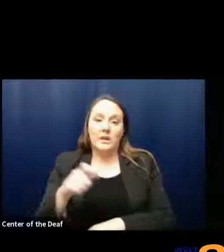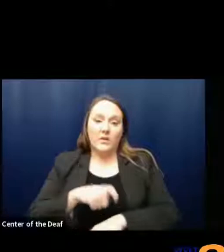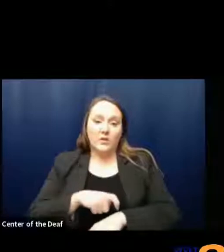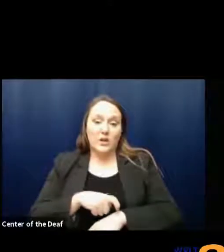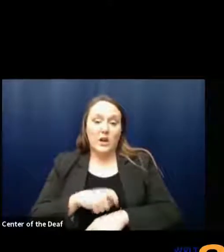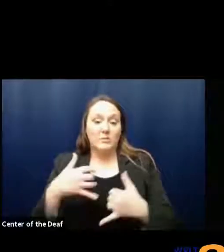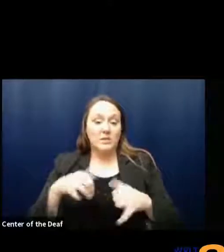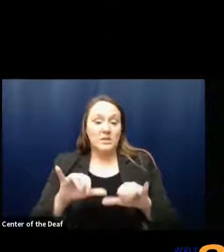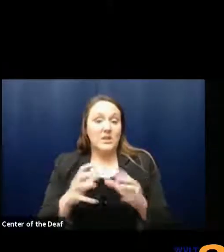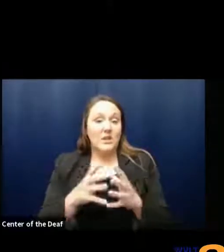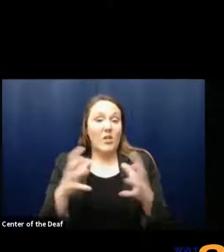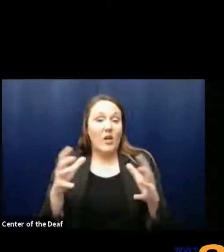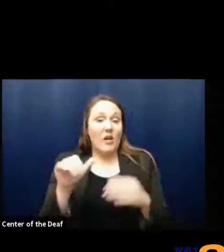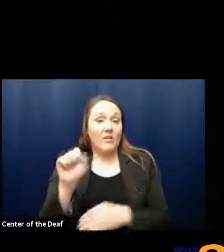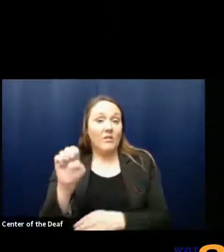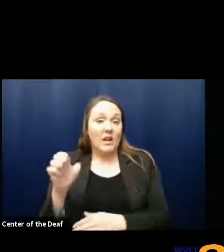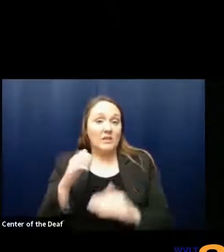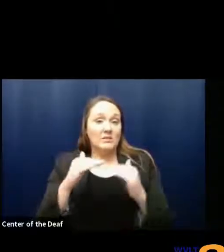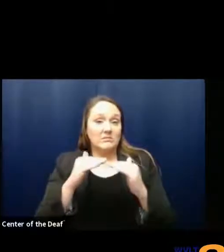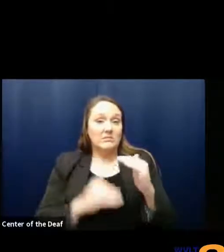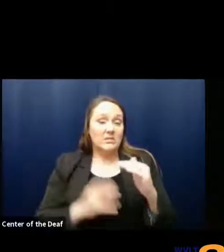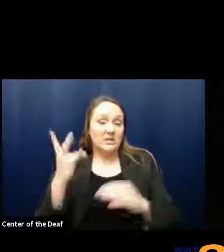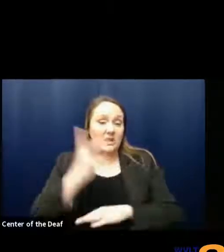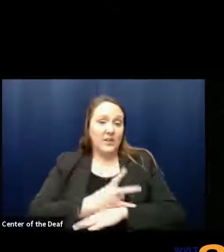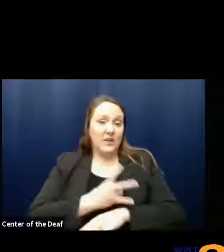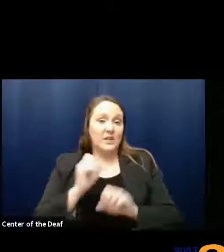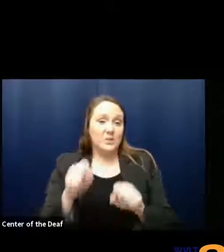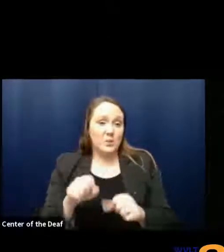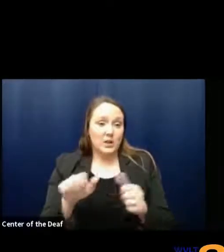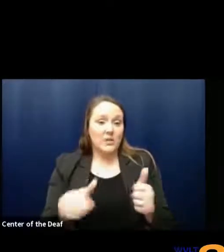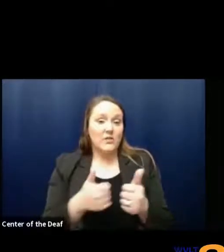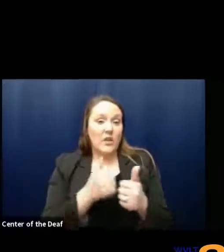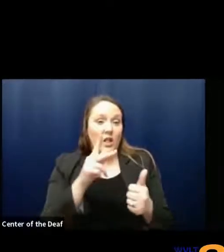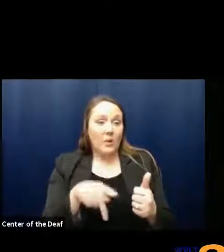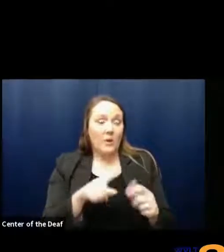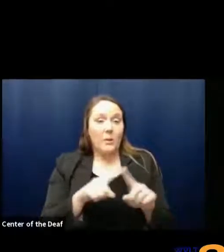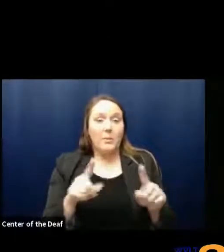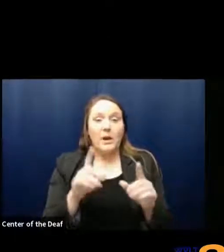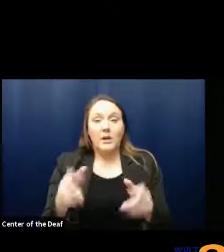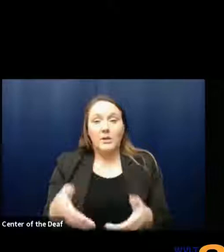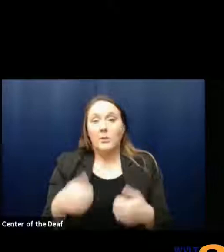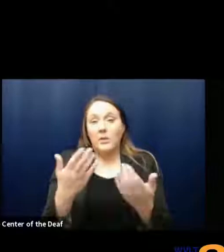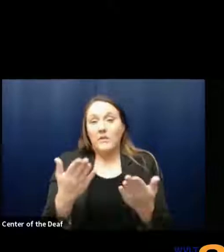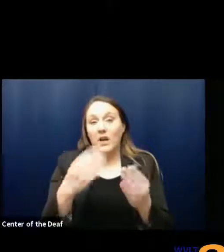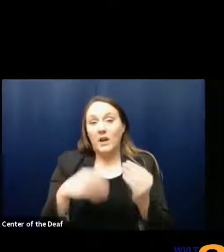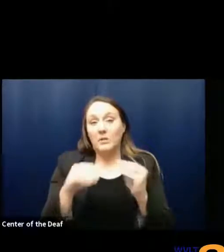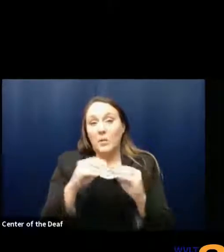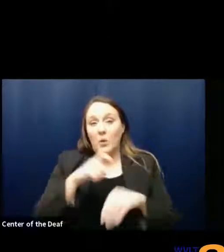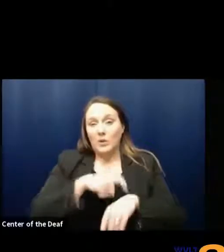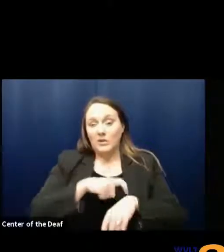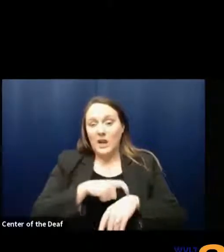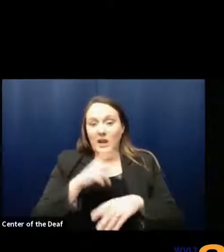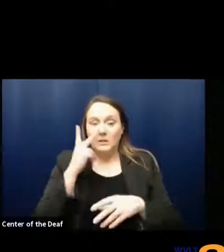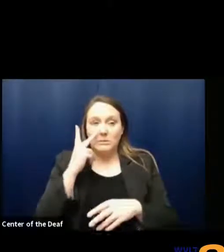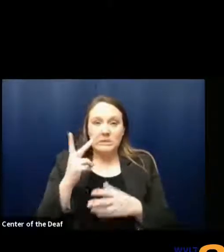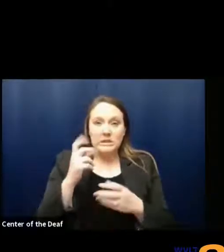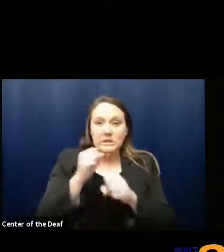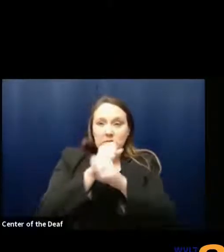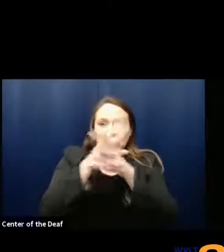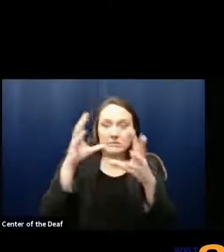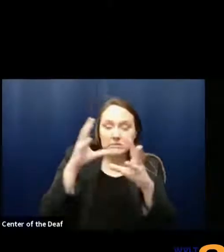that window as well that we can follow up on. But yeah, give us a little bit more time to have a better idea of what it's going to look like, given all of the